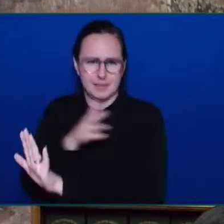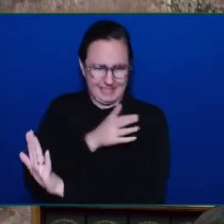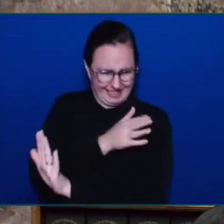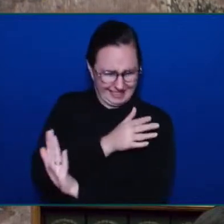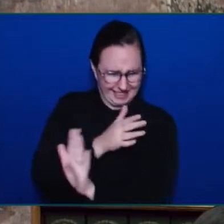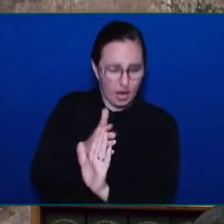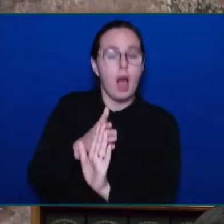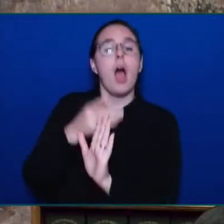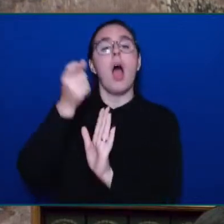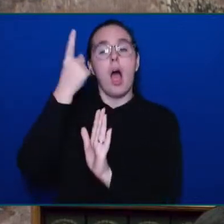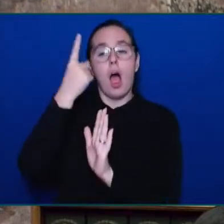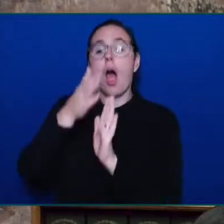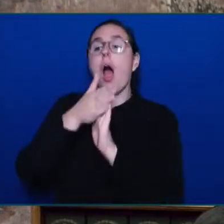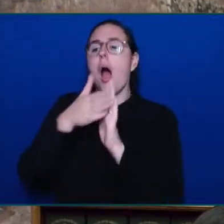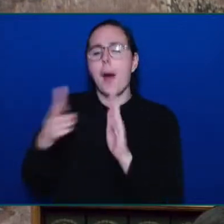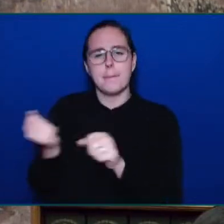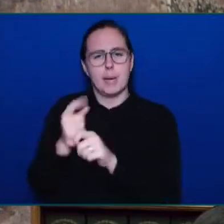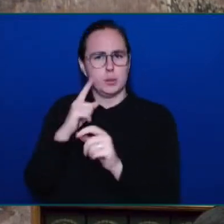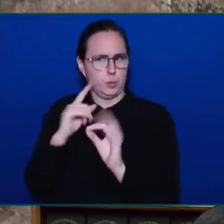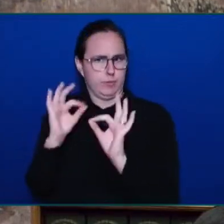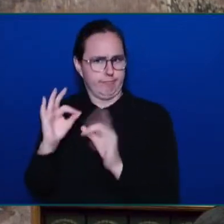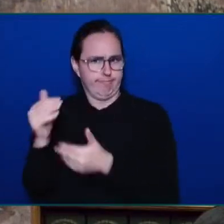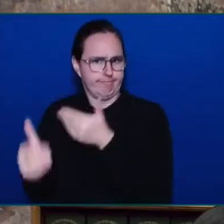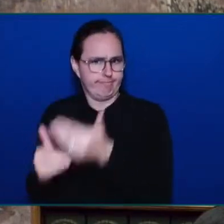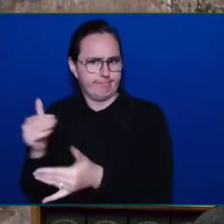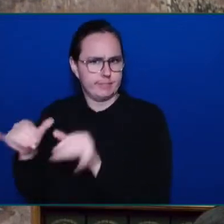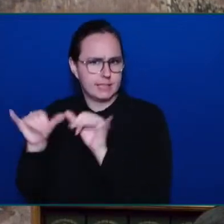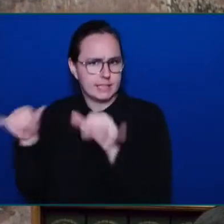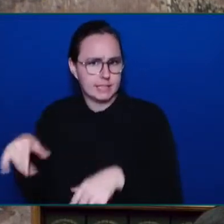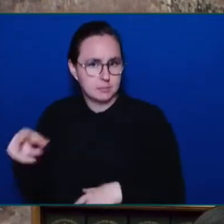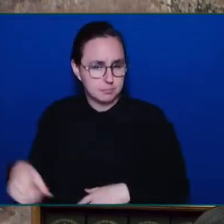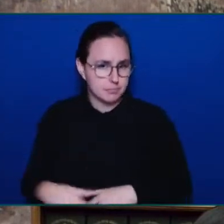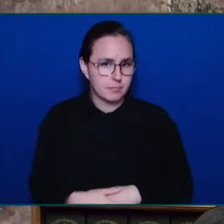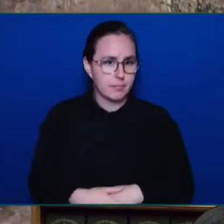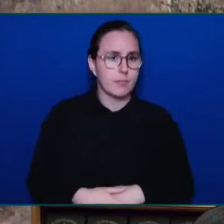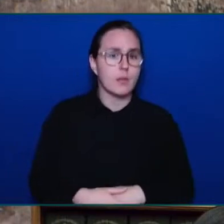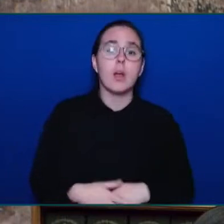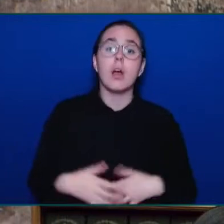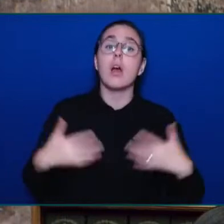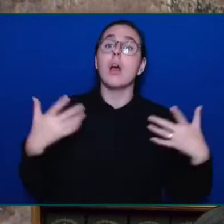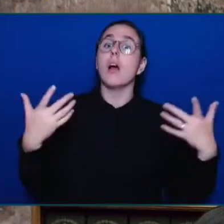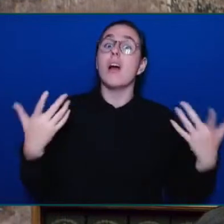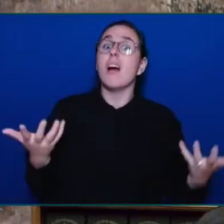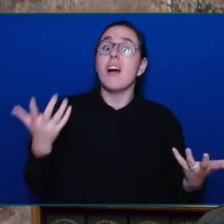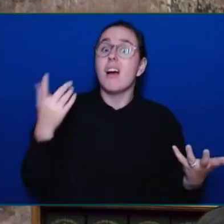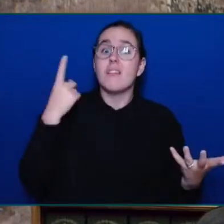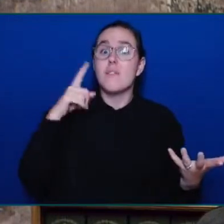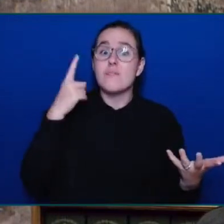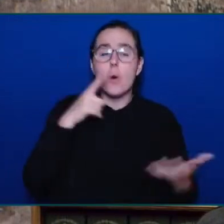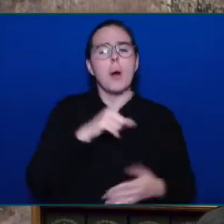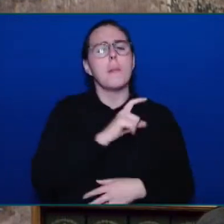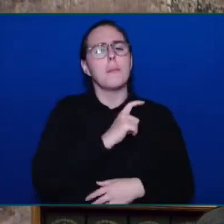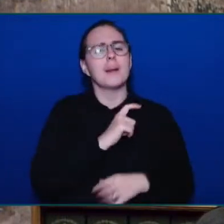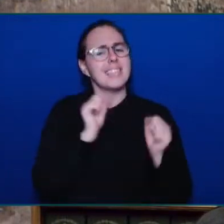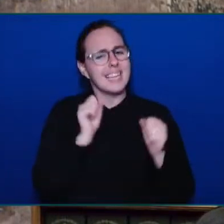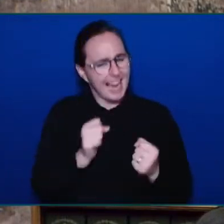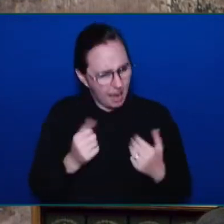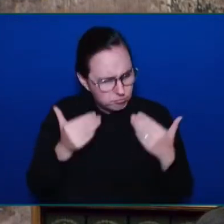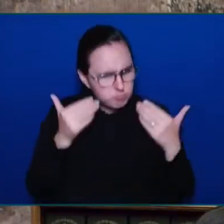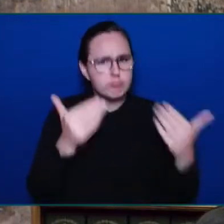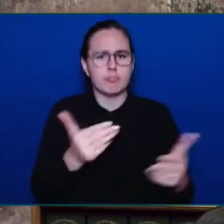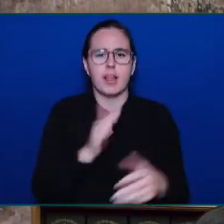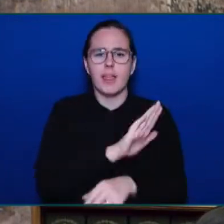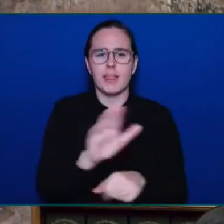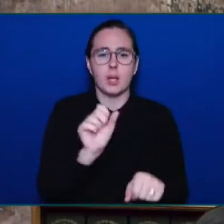able to, that they can do the job that they need to do, Honourable Speaker. We take this very seriously. Other initiatives,